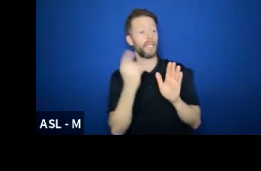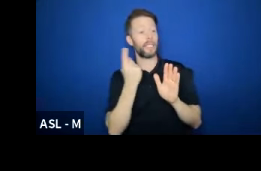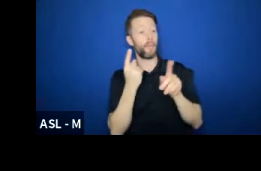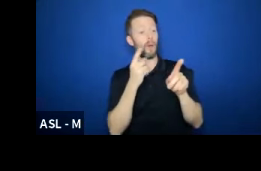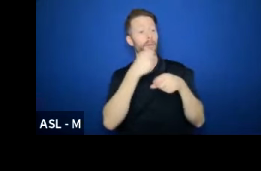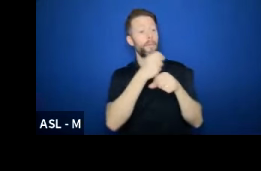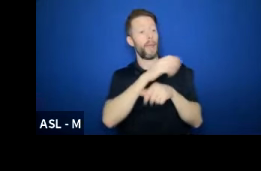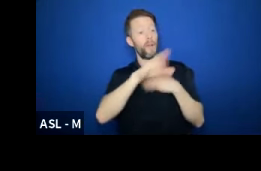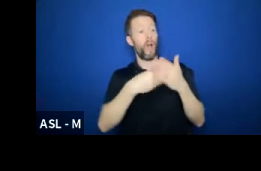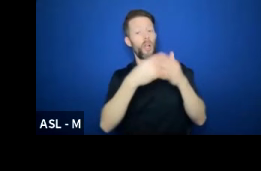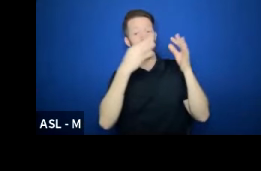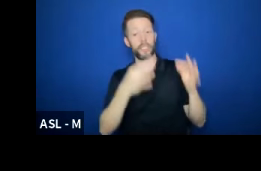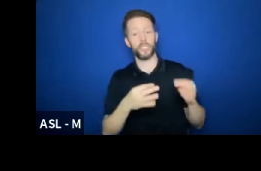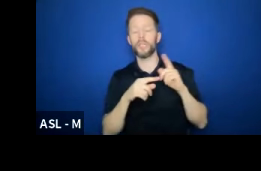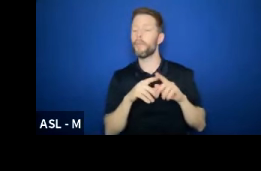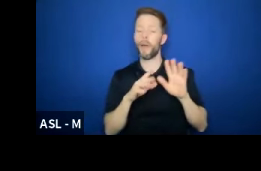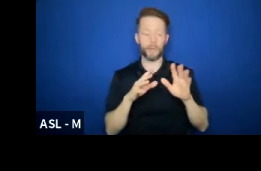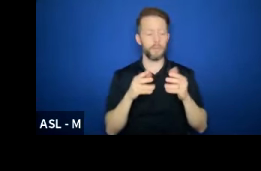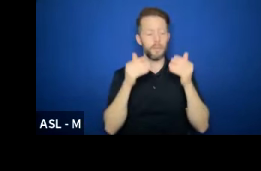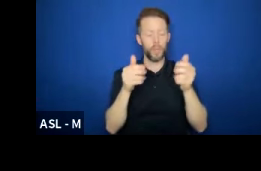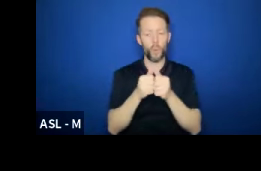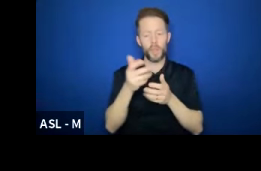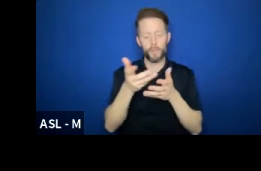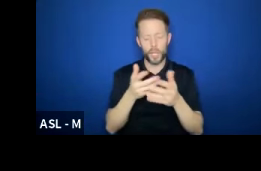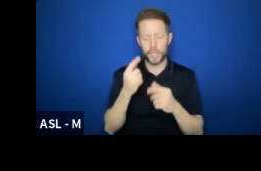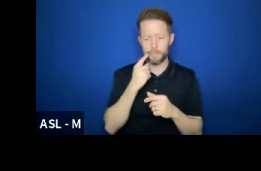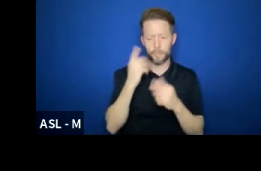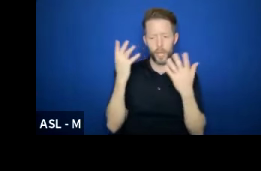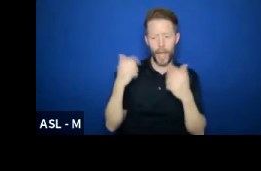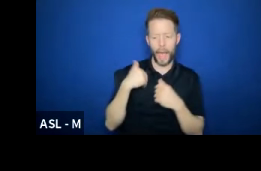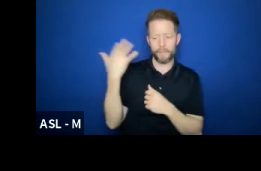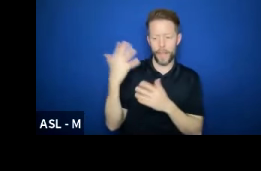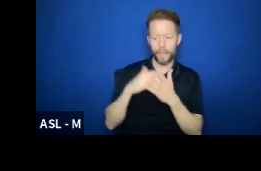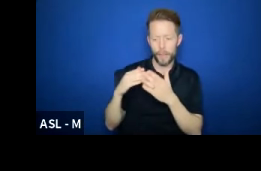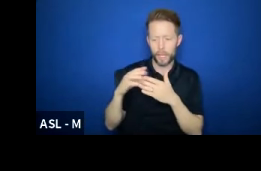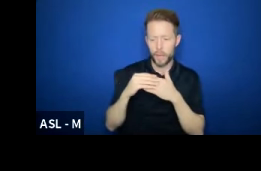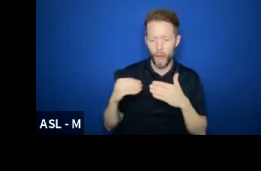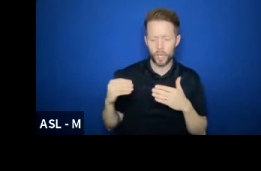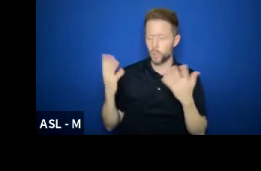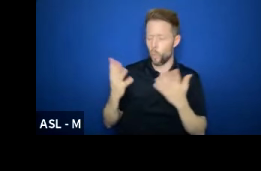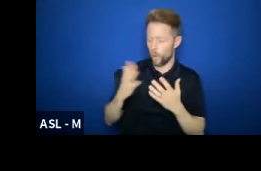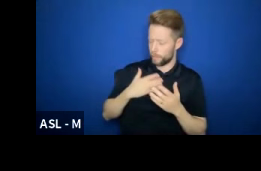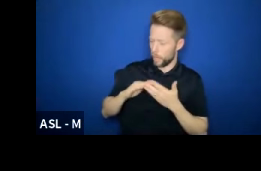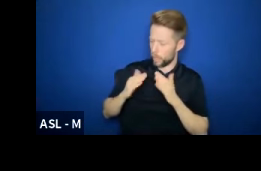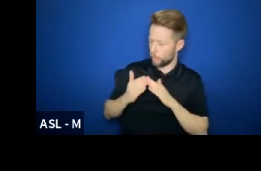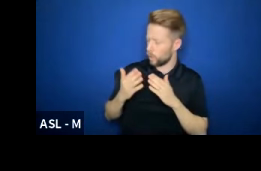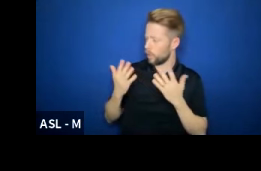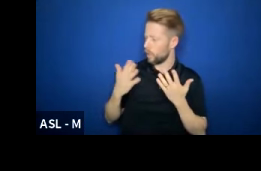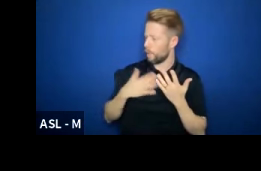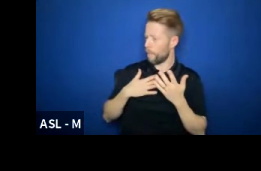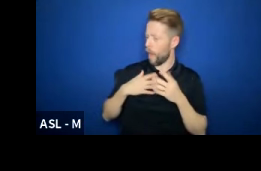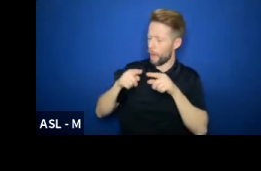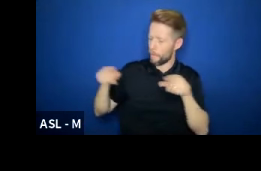behalf, but actually to engage in processes where you say, what do I want to spend this $5 billion on? What does my community, what does my street, what does my